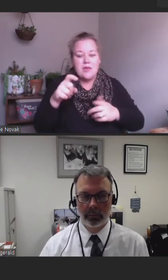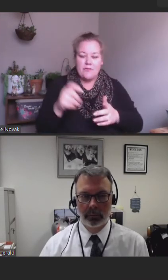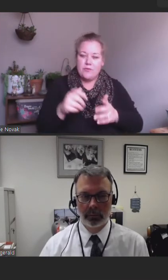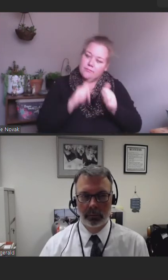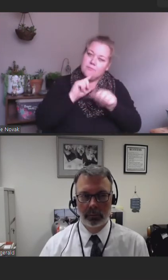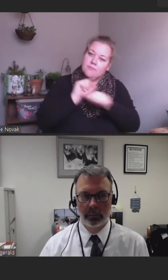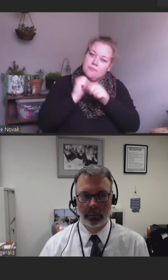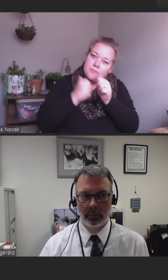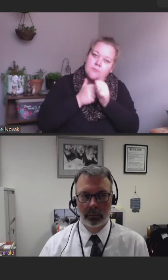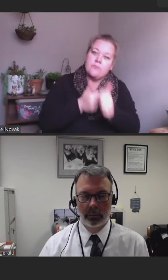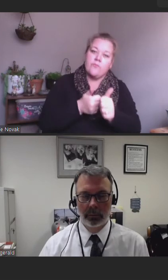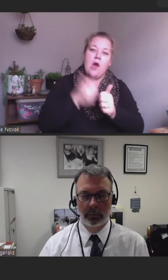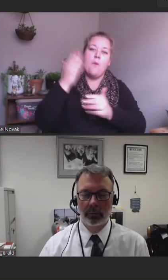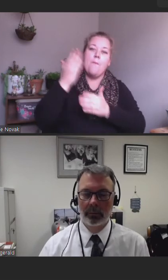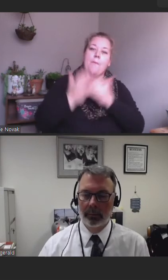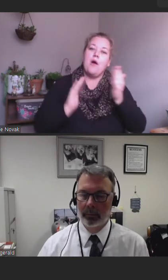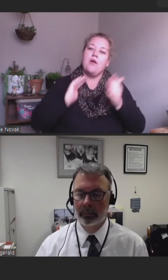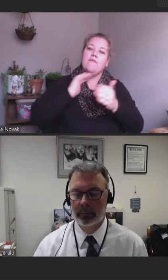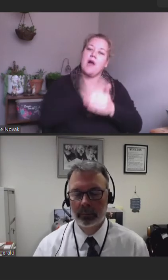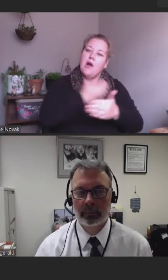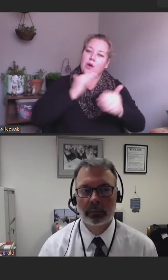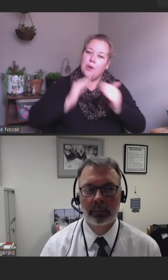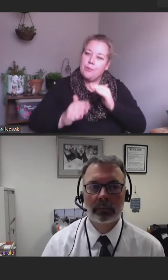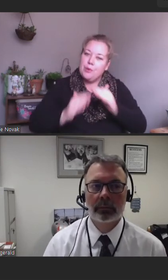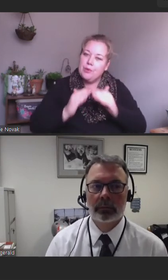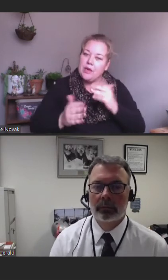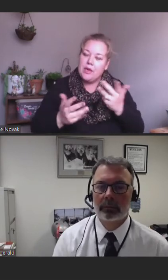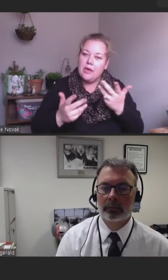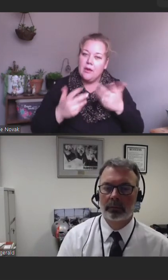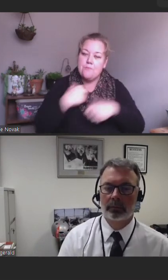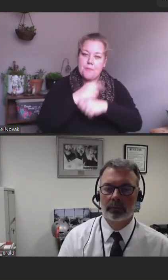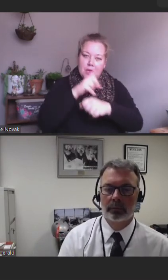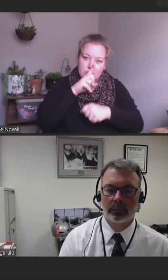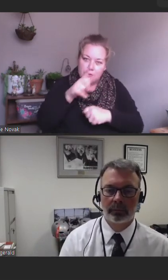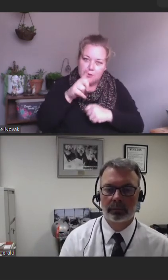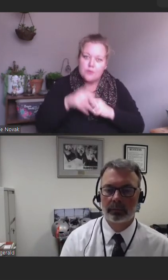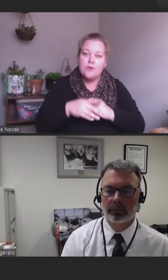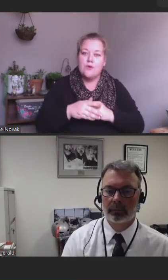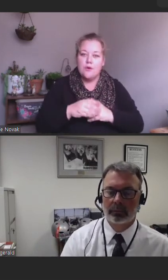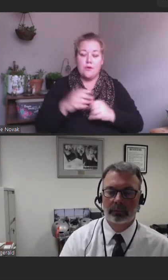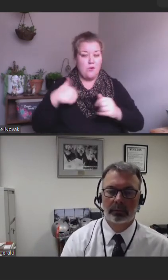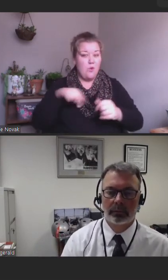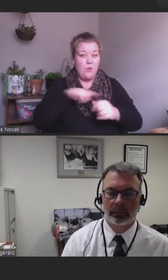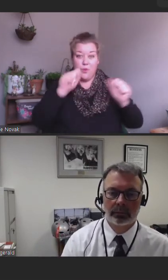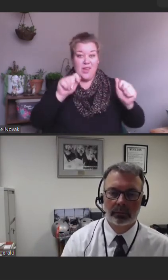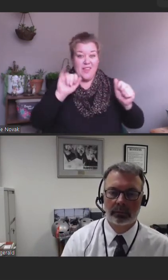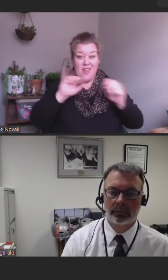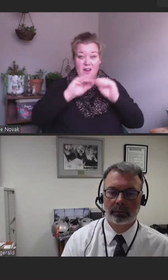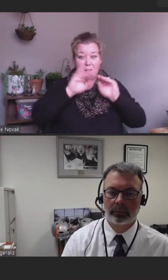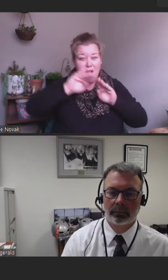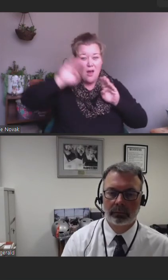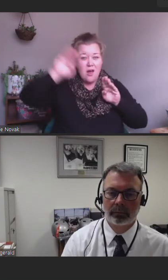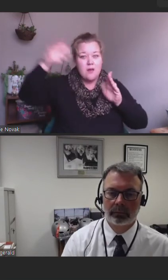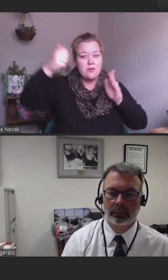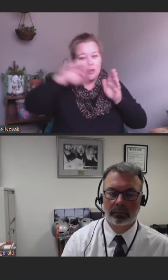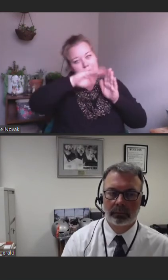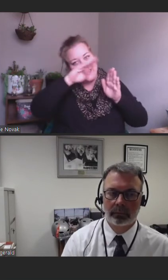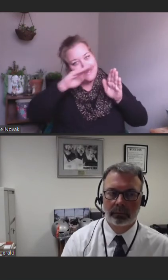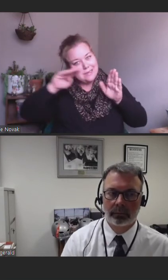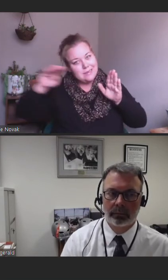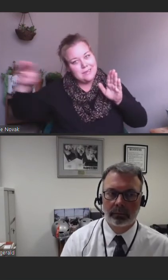community to help make sure that we can change the trajectory that we are headed on right now.